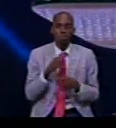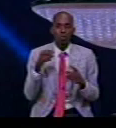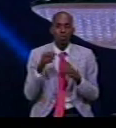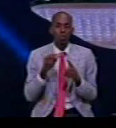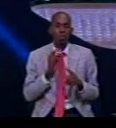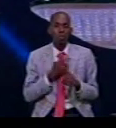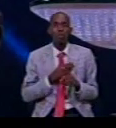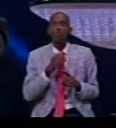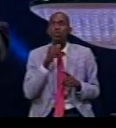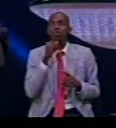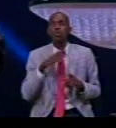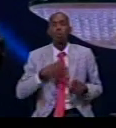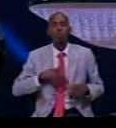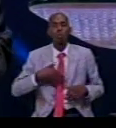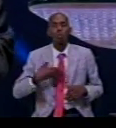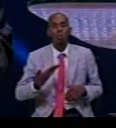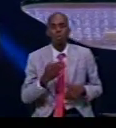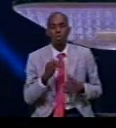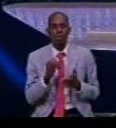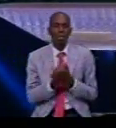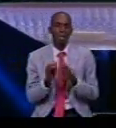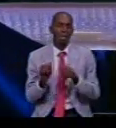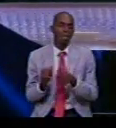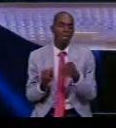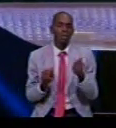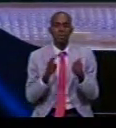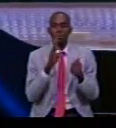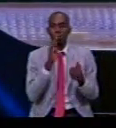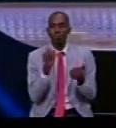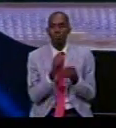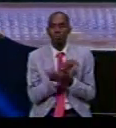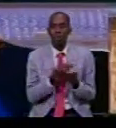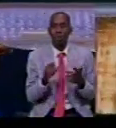that any should perish, but that